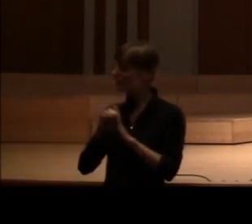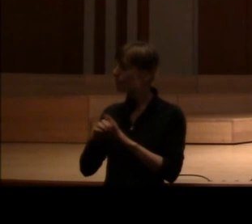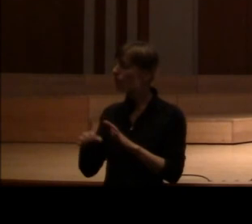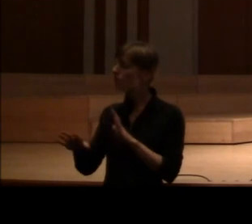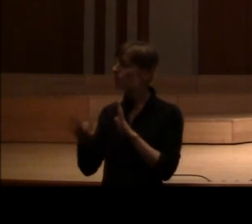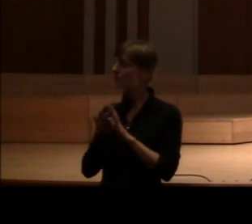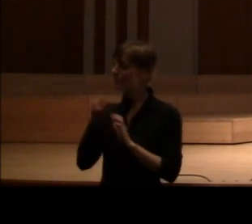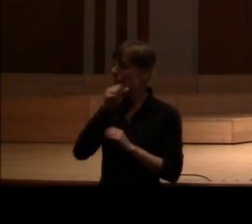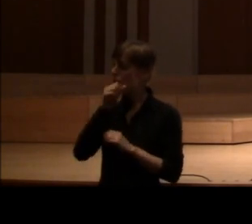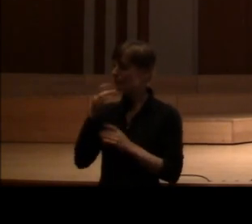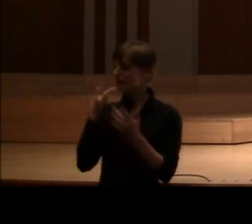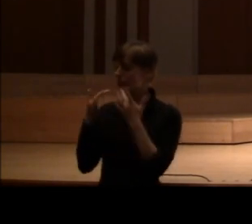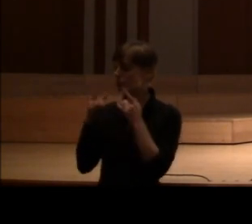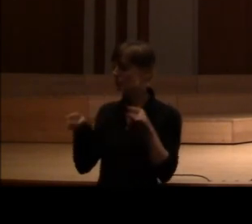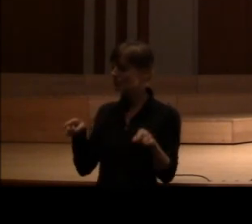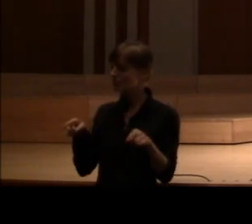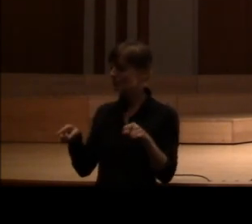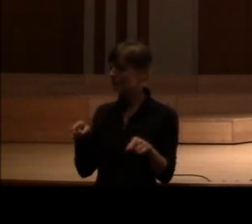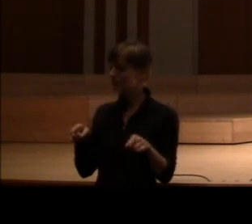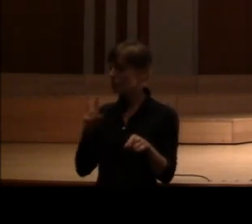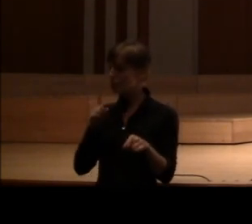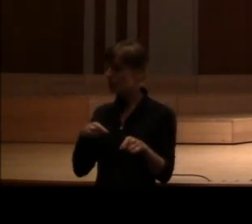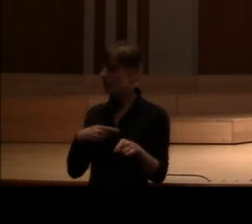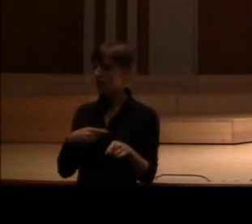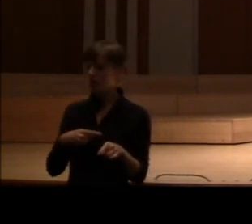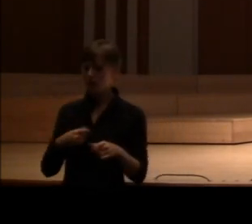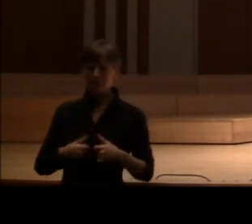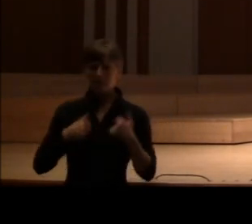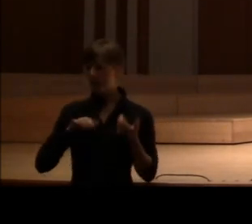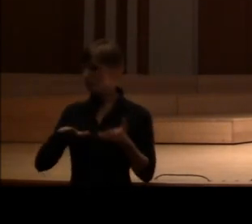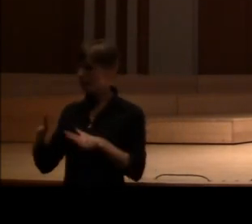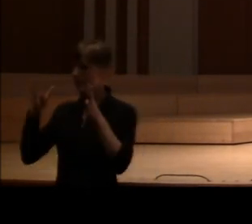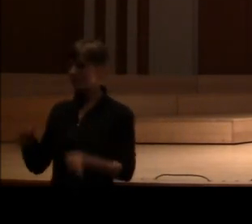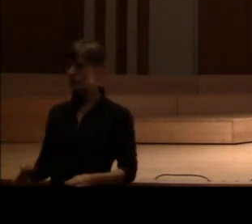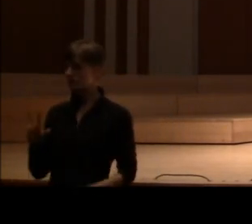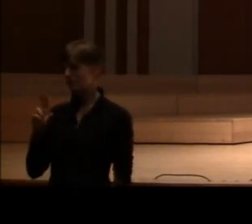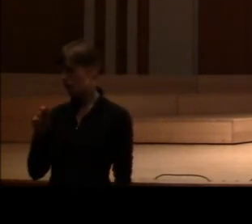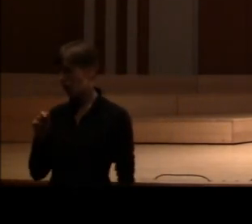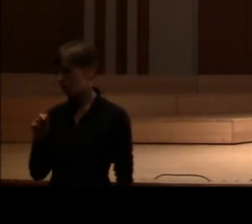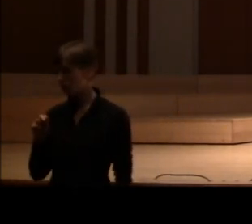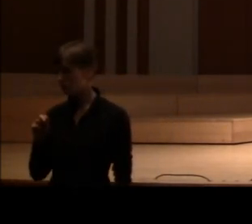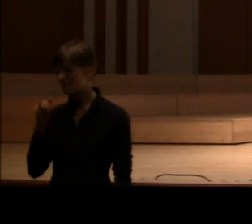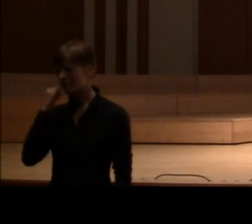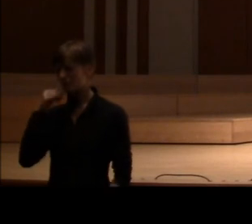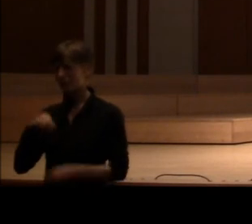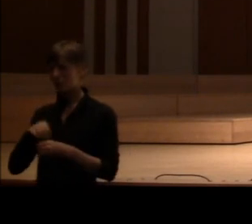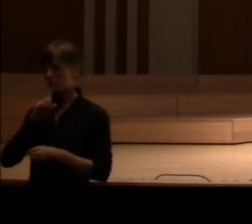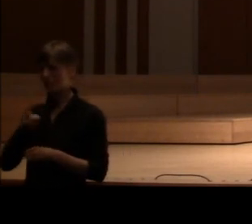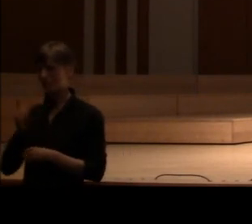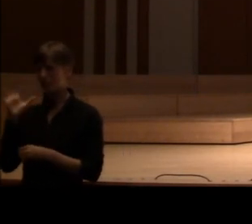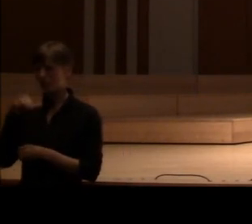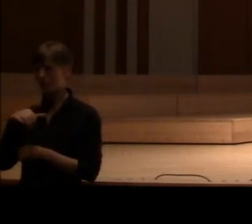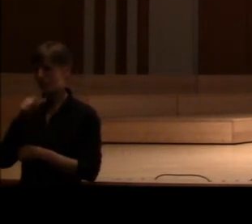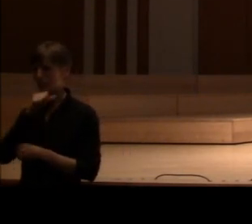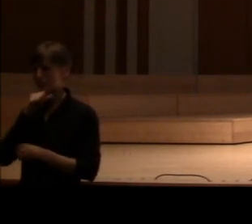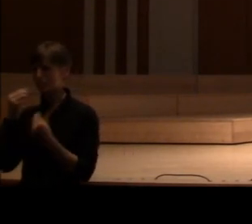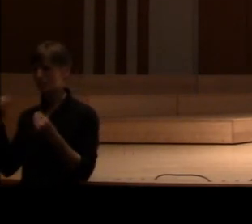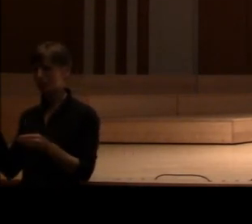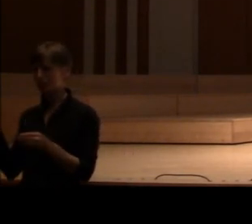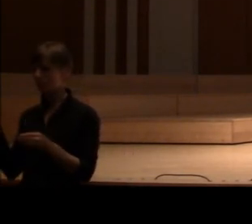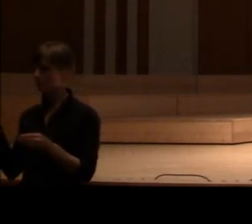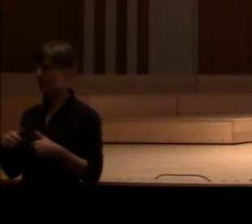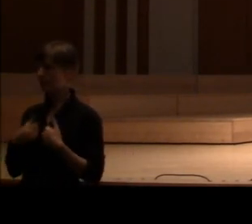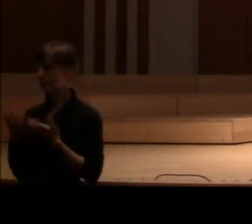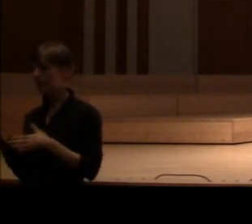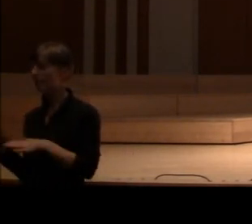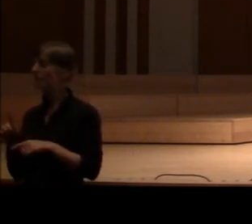choosing between flavors of ice cream is generally not a life or death decision, unless you're in some really weird ice cream parlor. And I asked